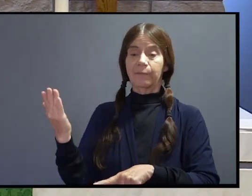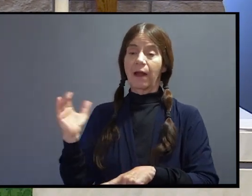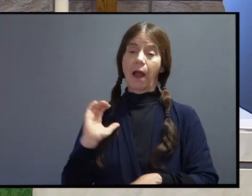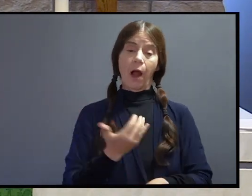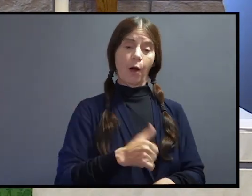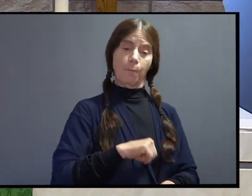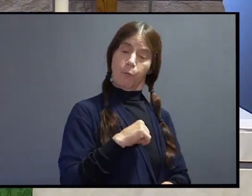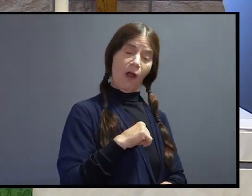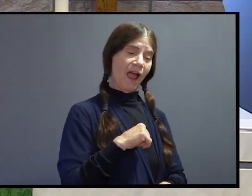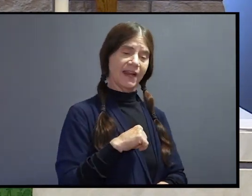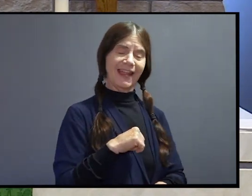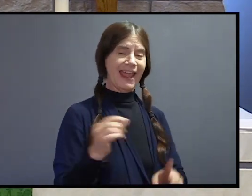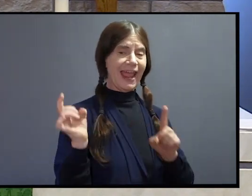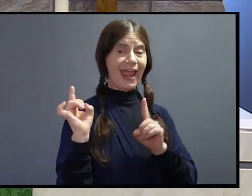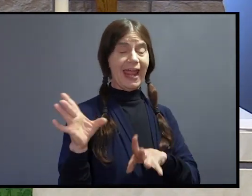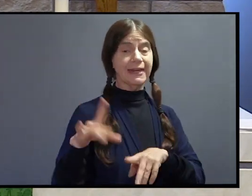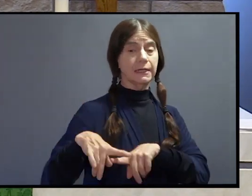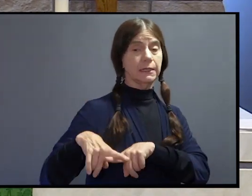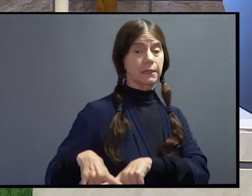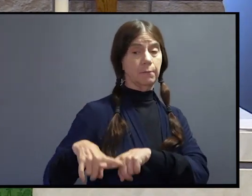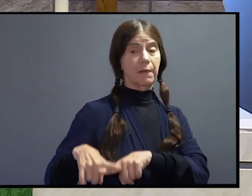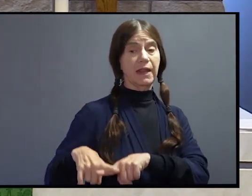hates being dependent.